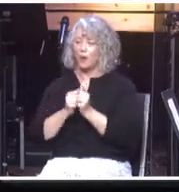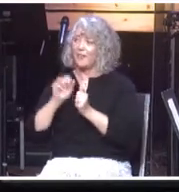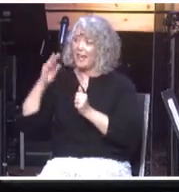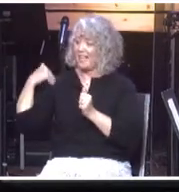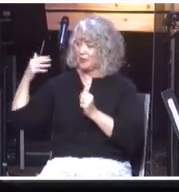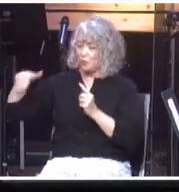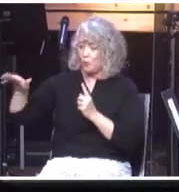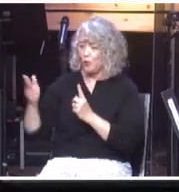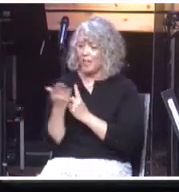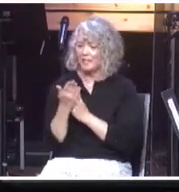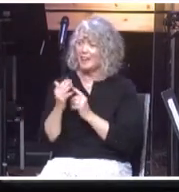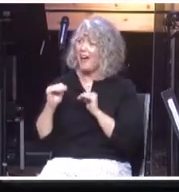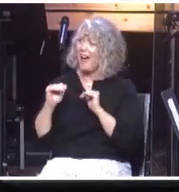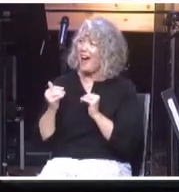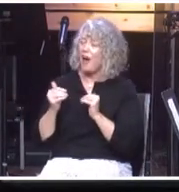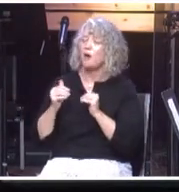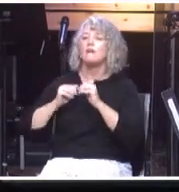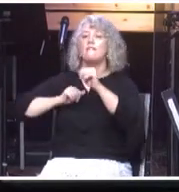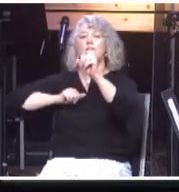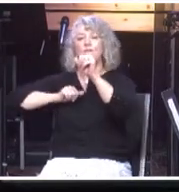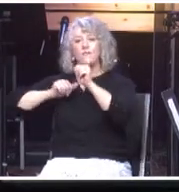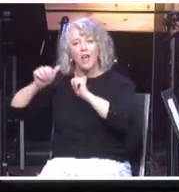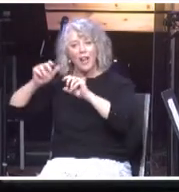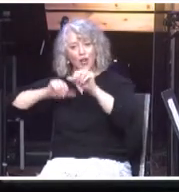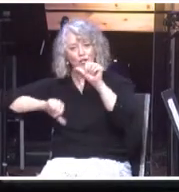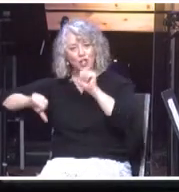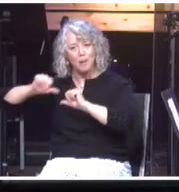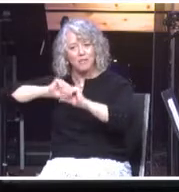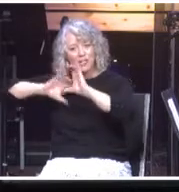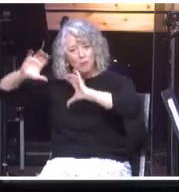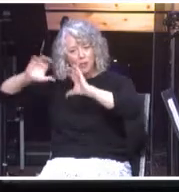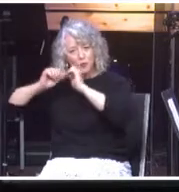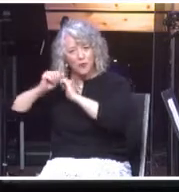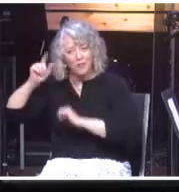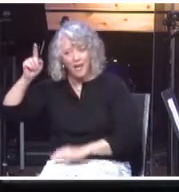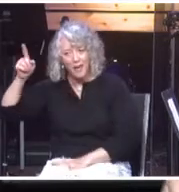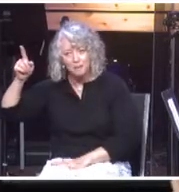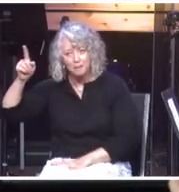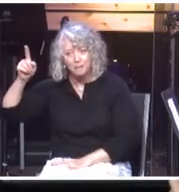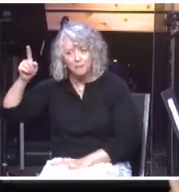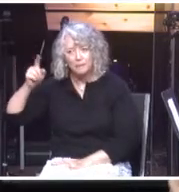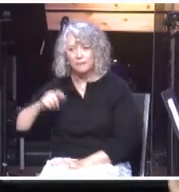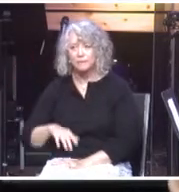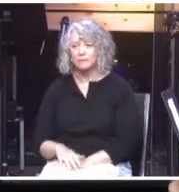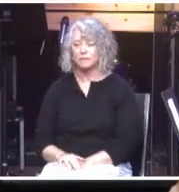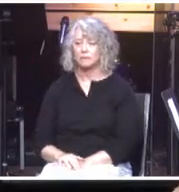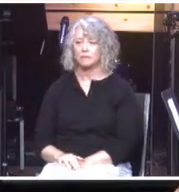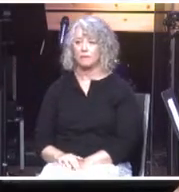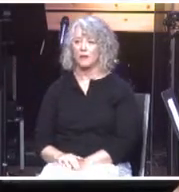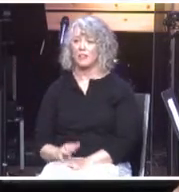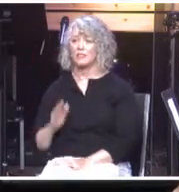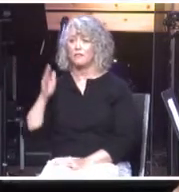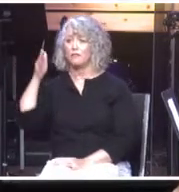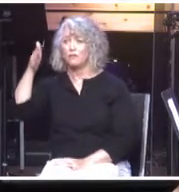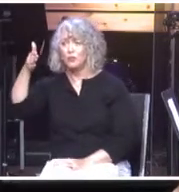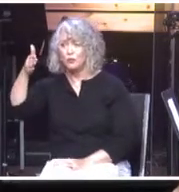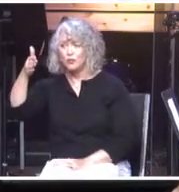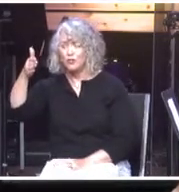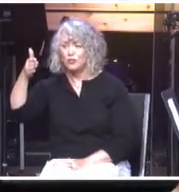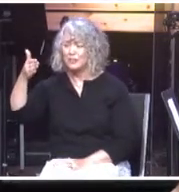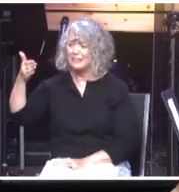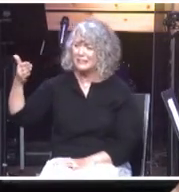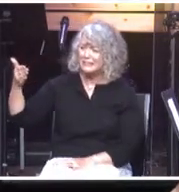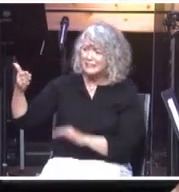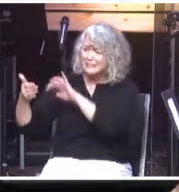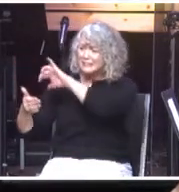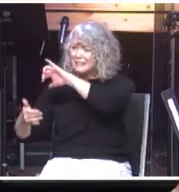intimate fellowship with Him. Yeah, I know we don't know what lies around the corner. We don't know what might